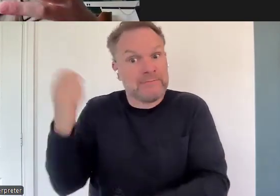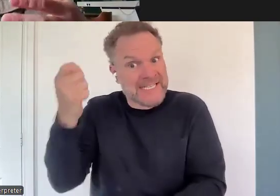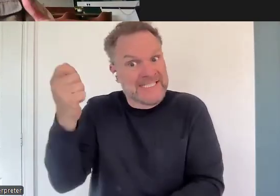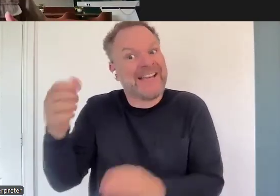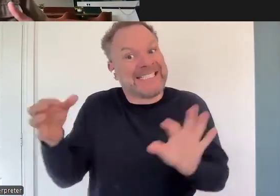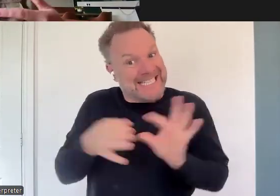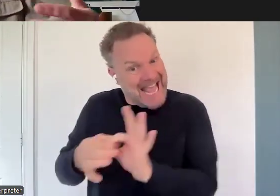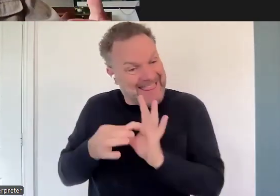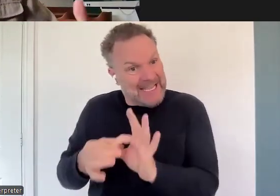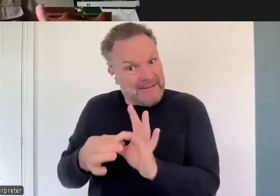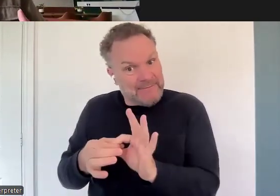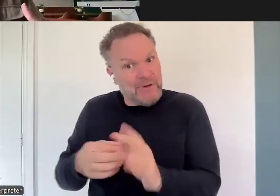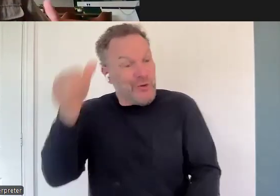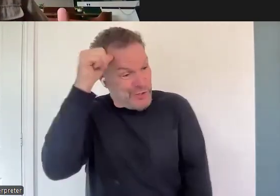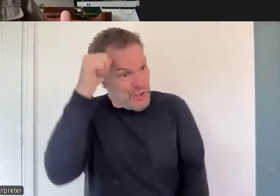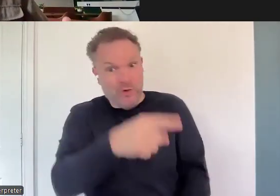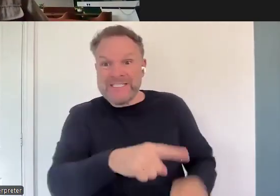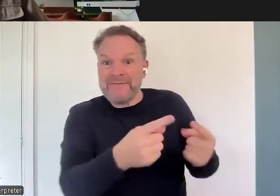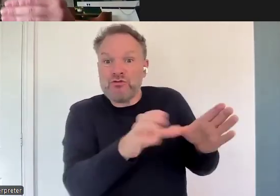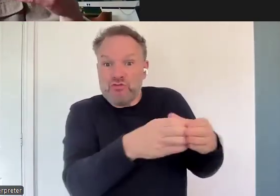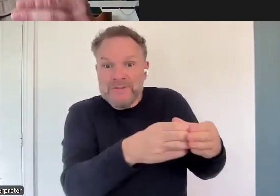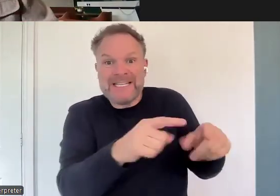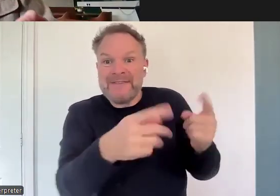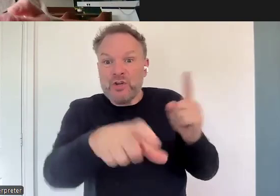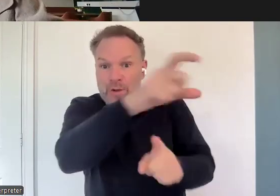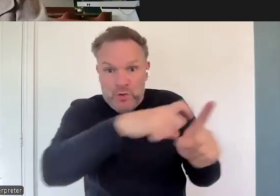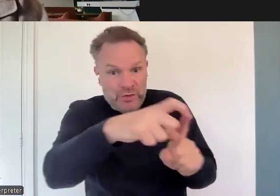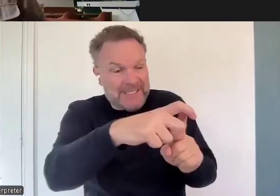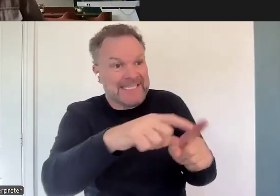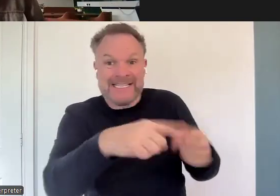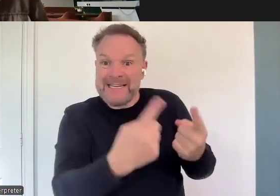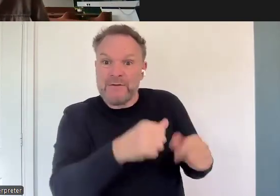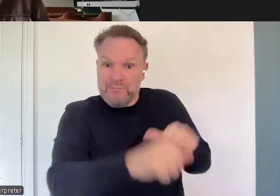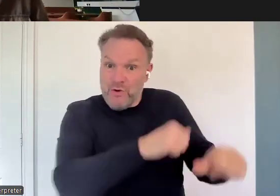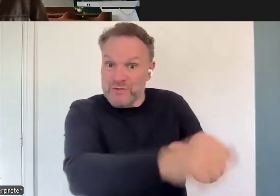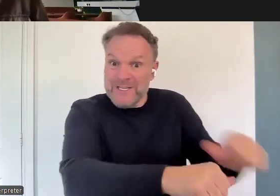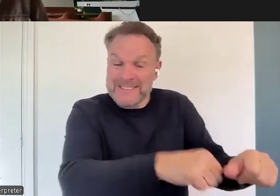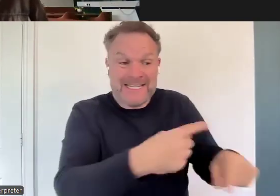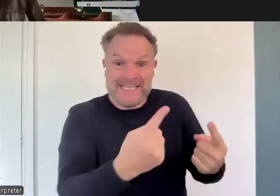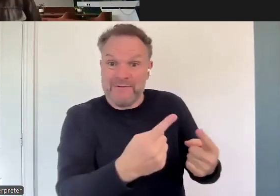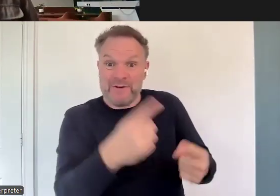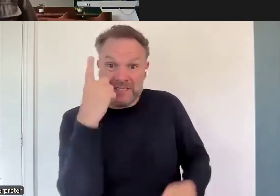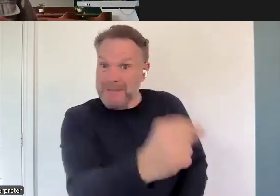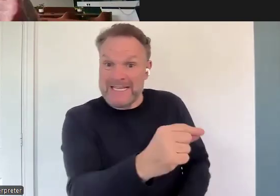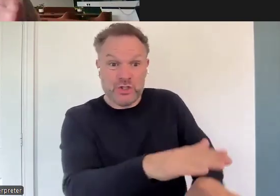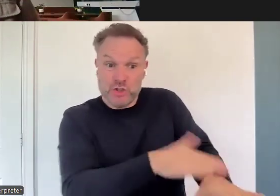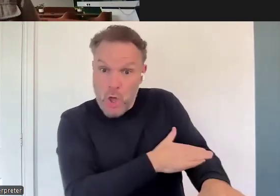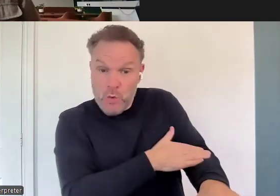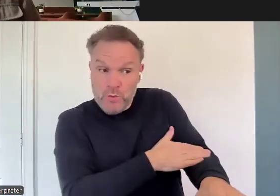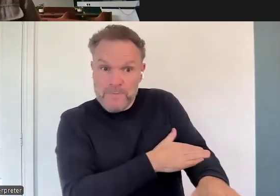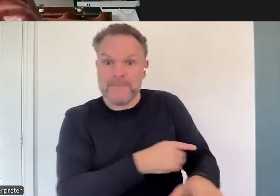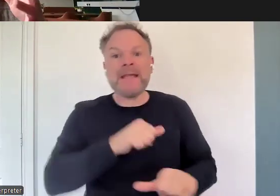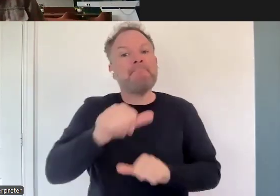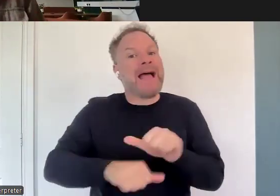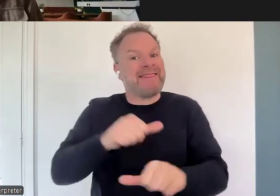different groups or different individuals or different communities may have different milestones at a different pace. The different